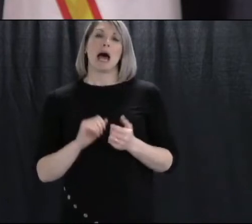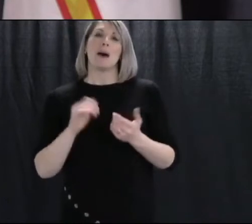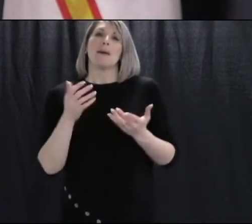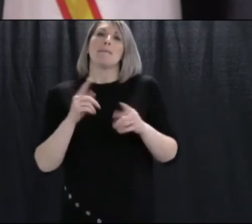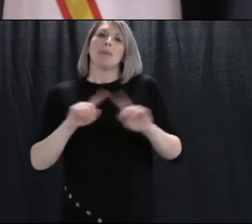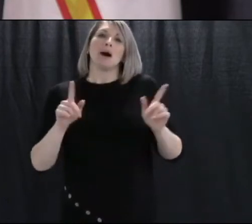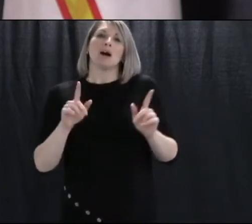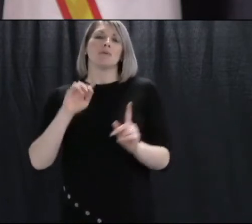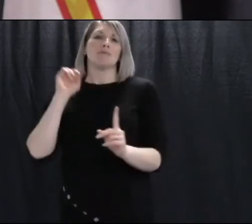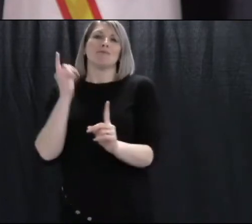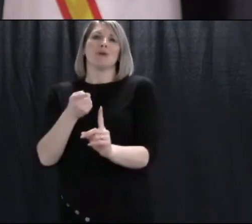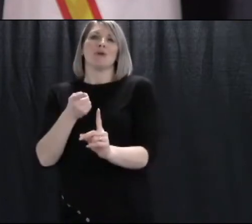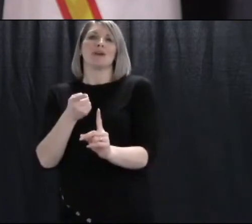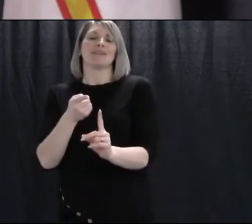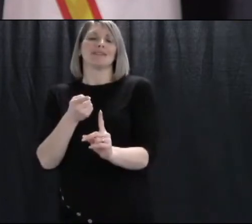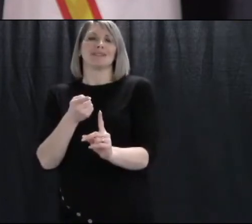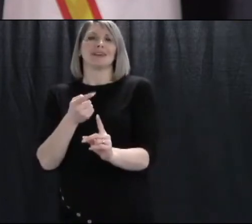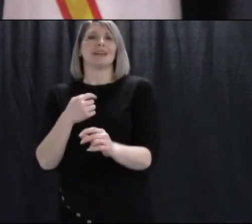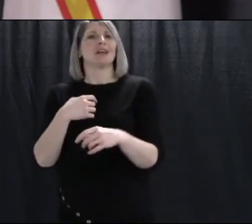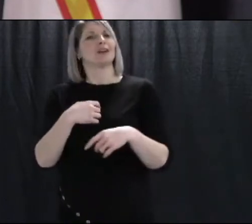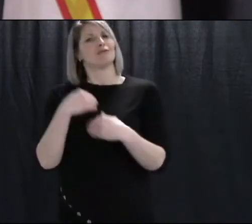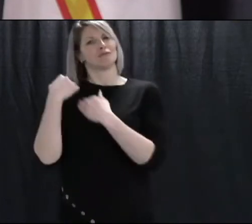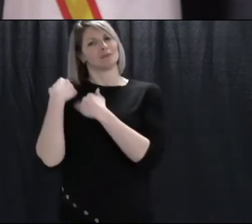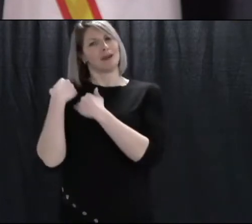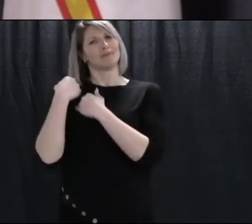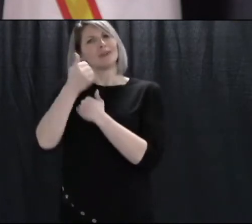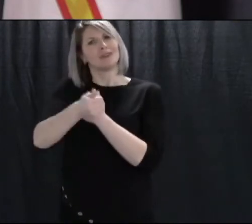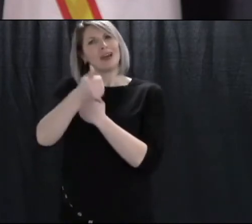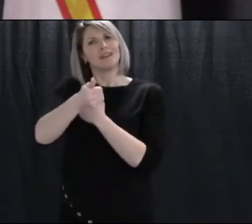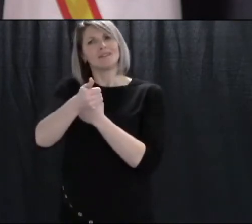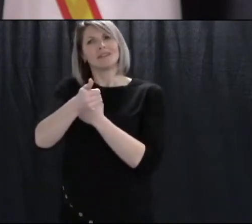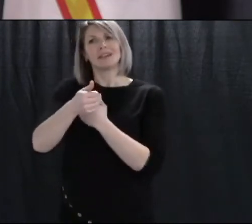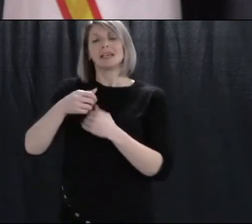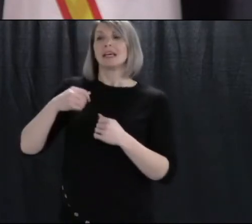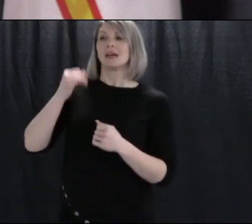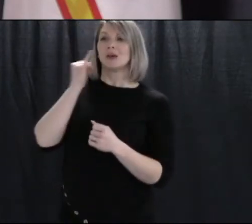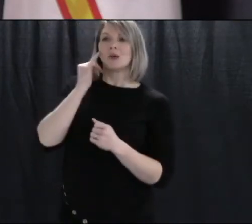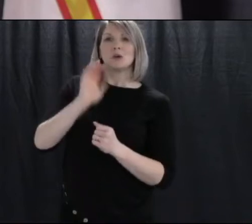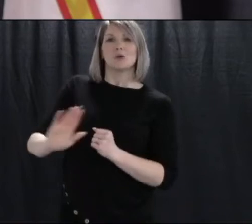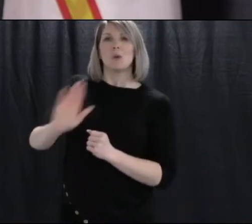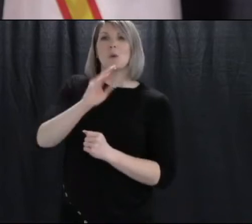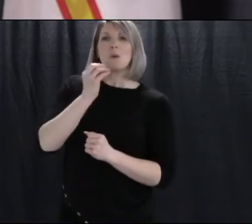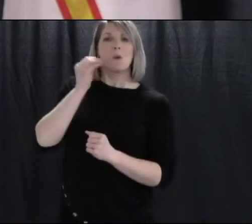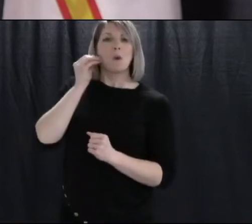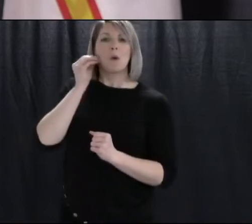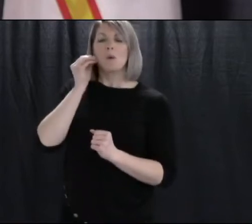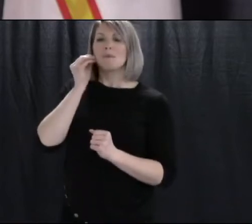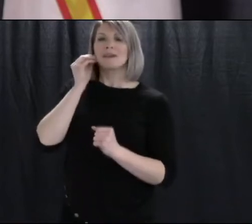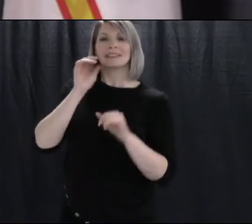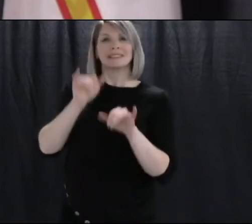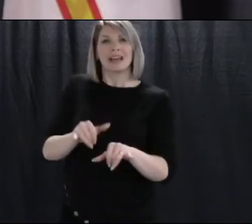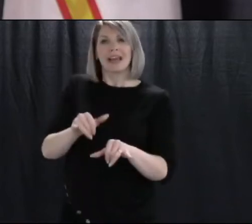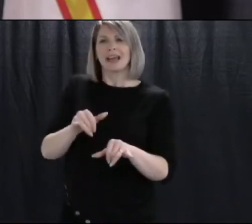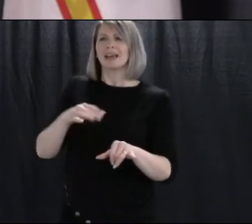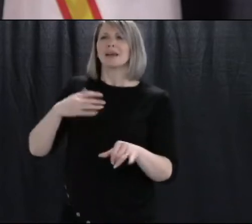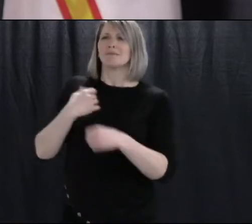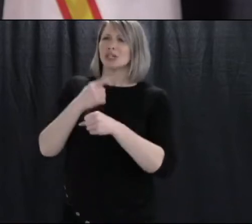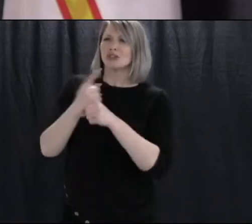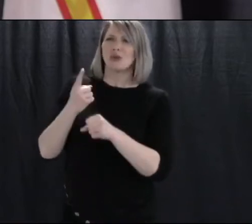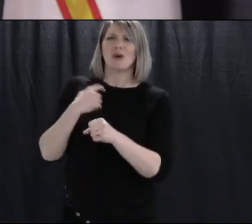that's be compliant, be responsible, so that your neighbor or your friend or somebody that's working with you in the workplace do not have to file that